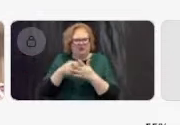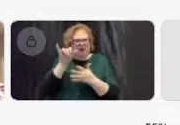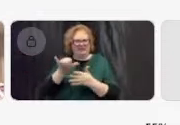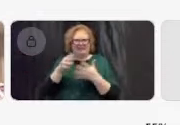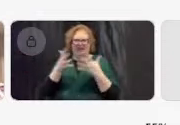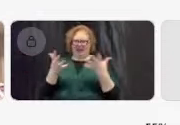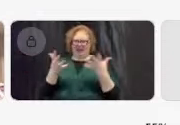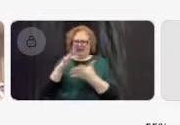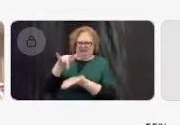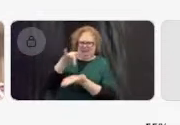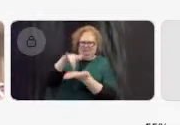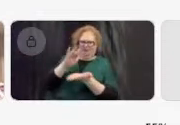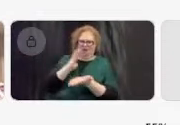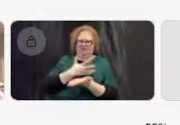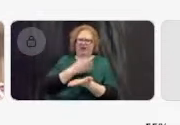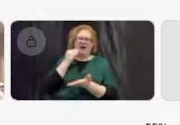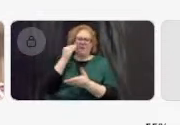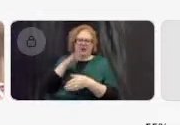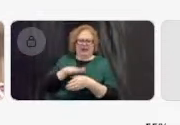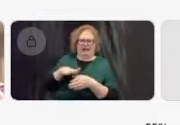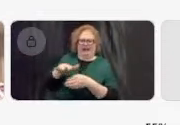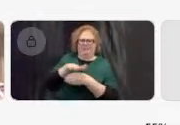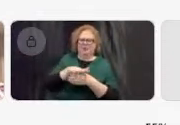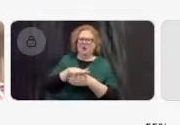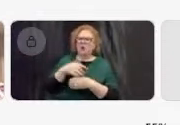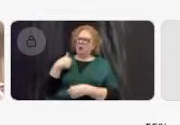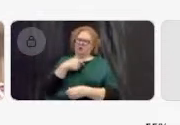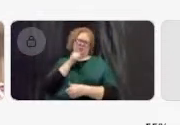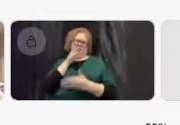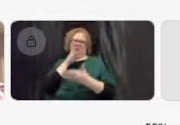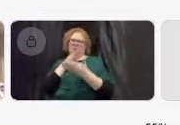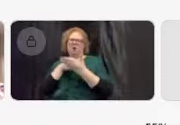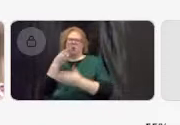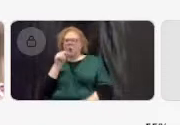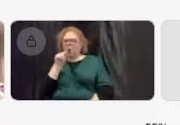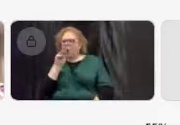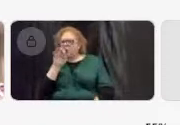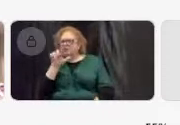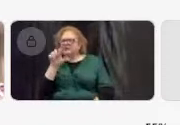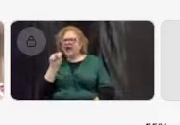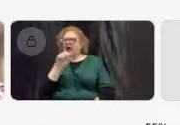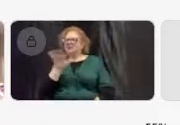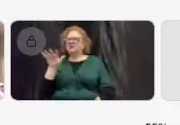middle of the neighborhood, we're seeing degradation of